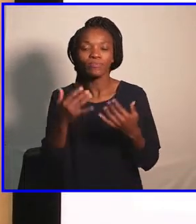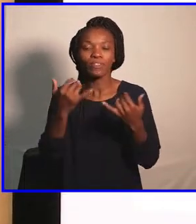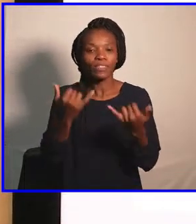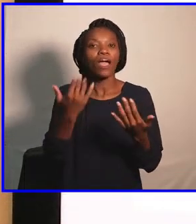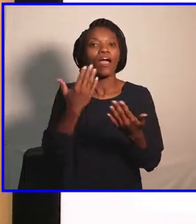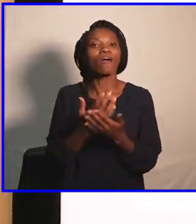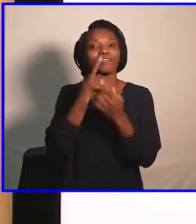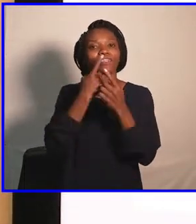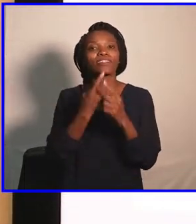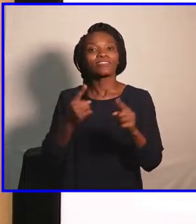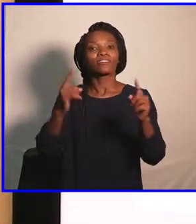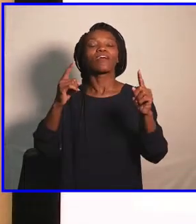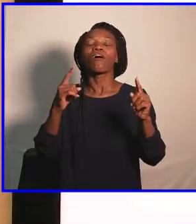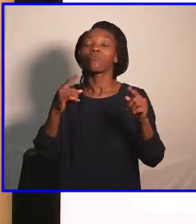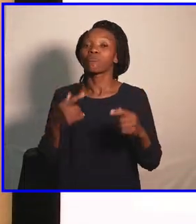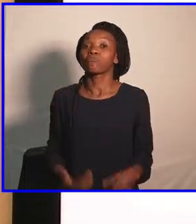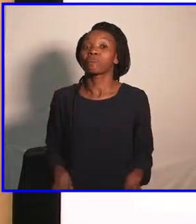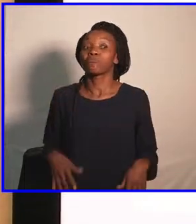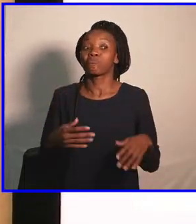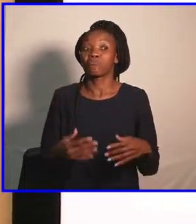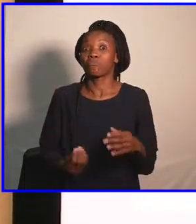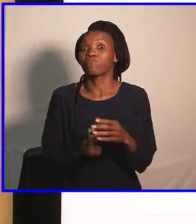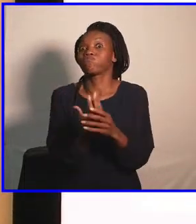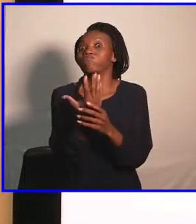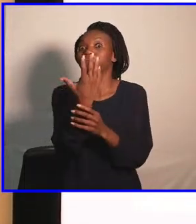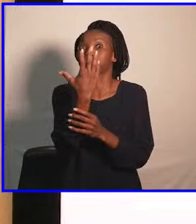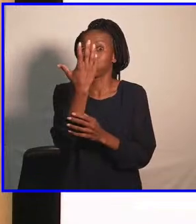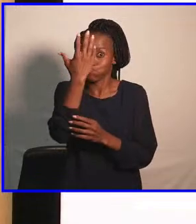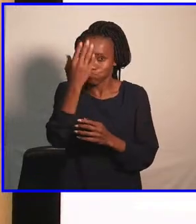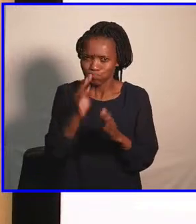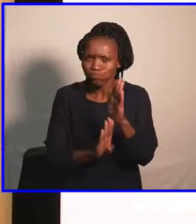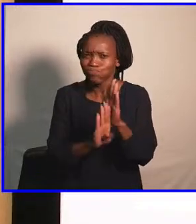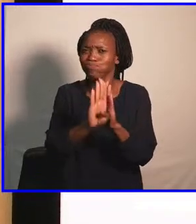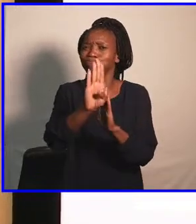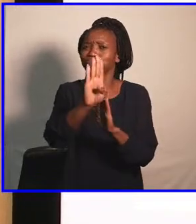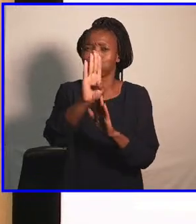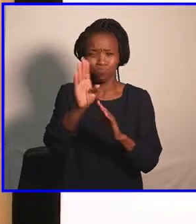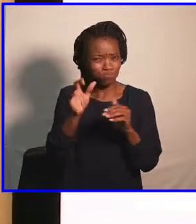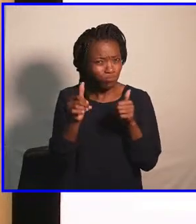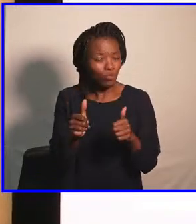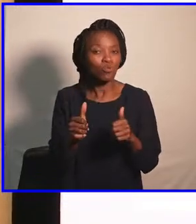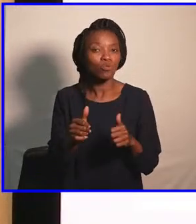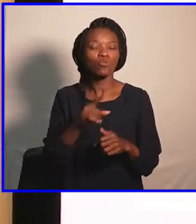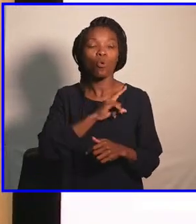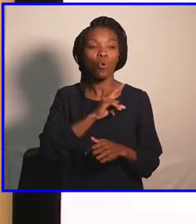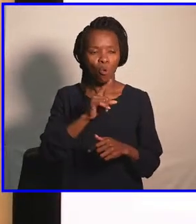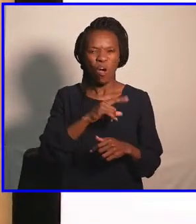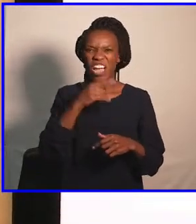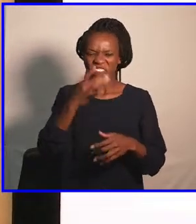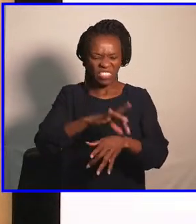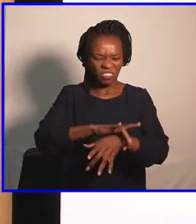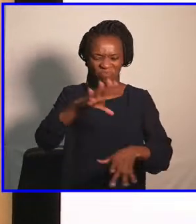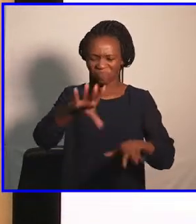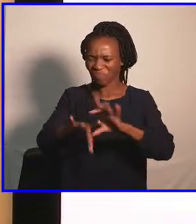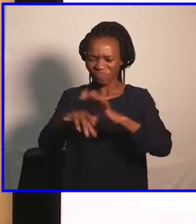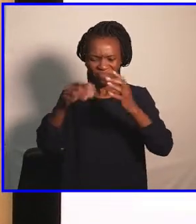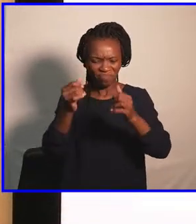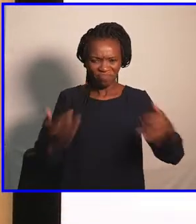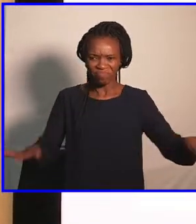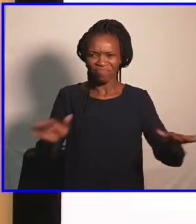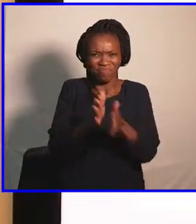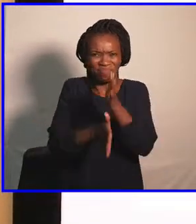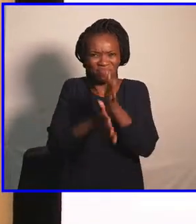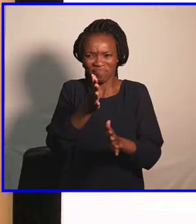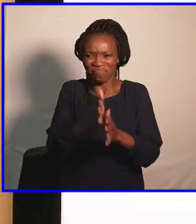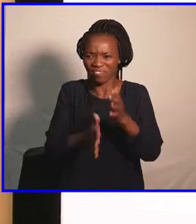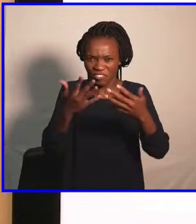say it is maturing very, very nicely, having shaken off the shackles of capture